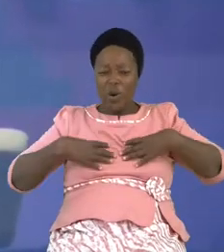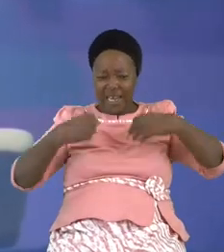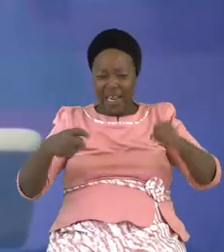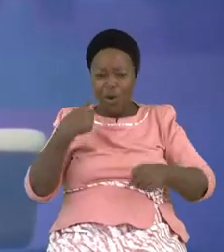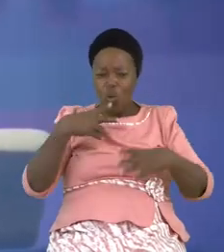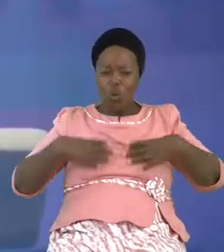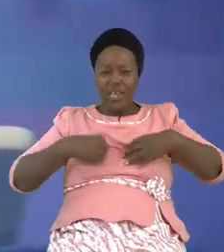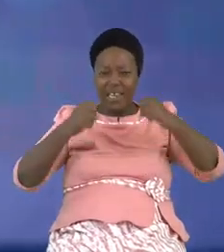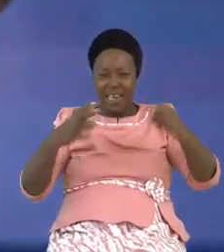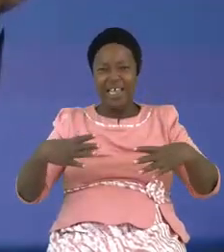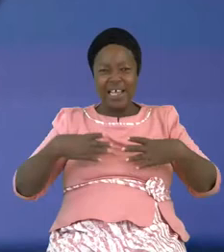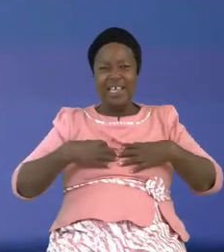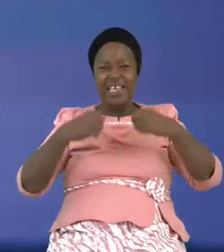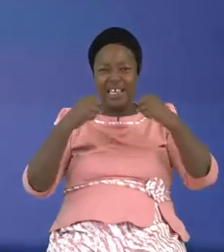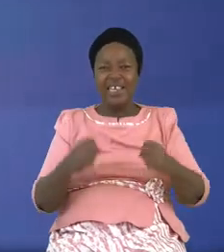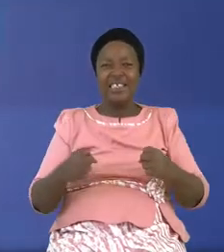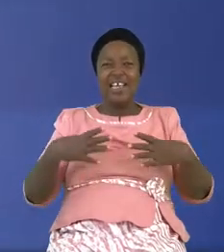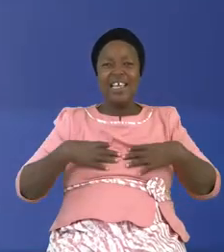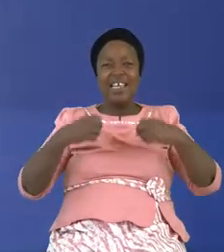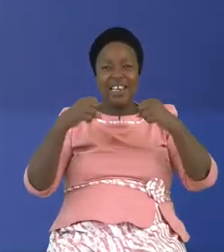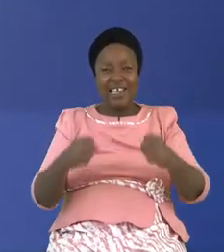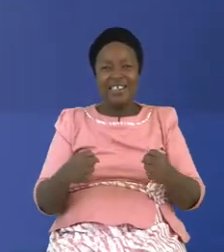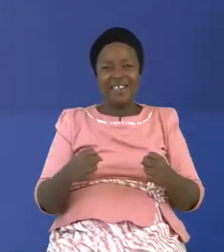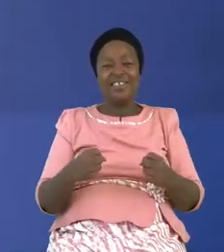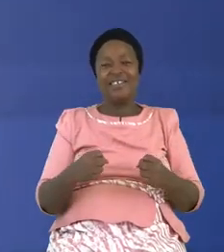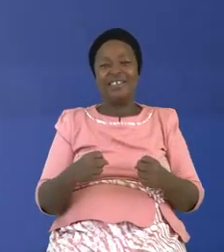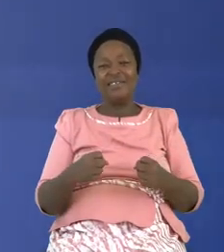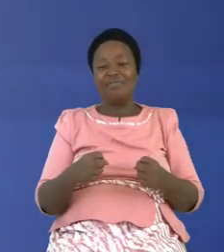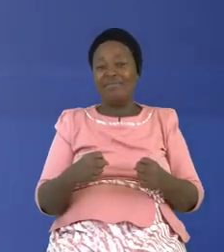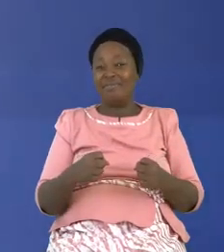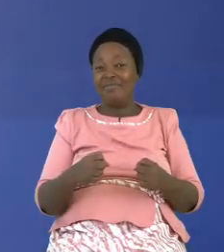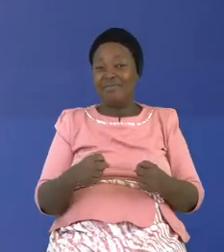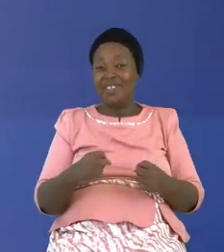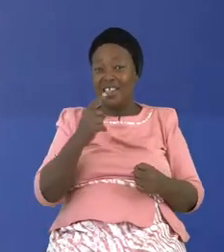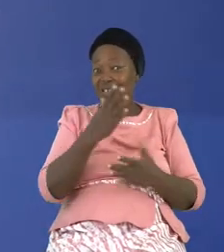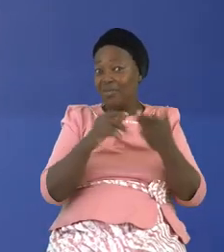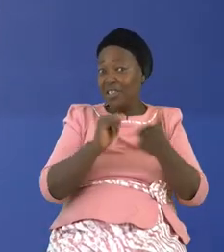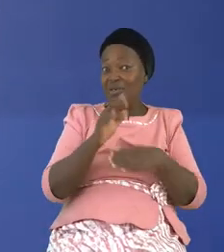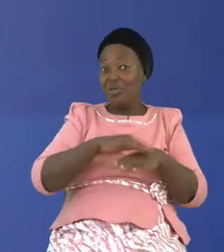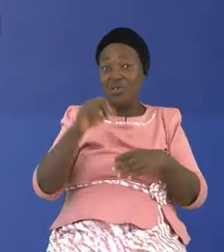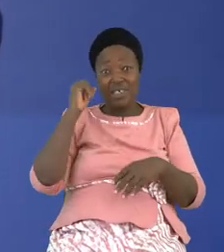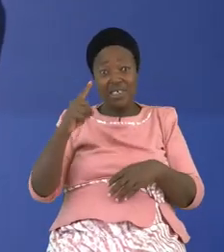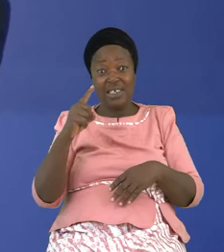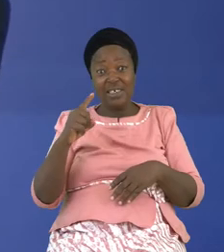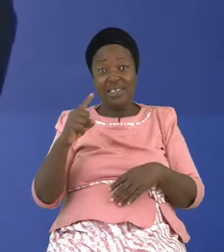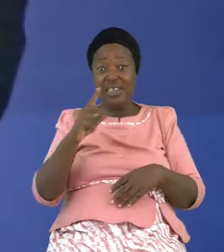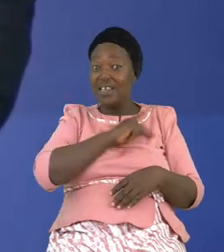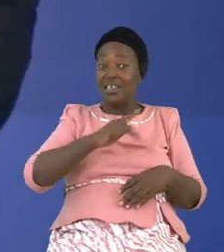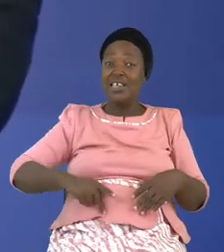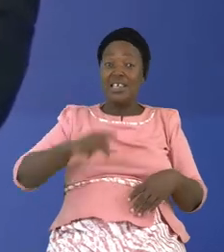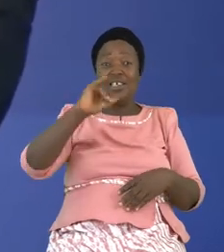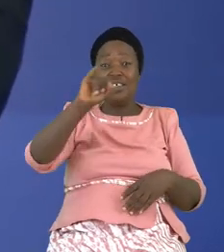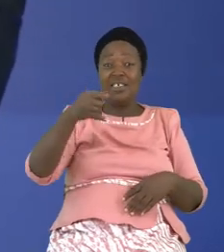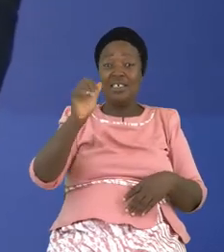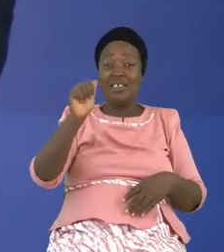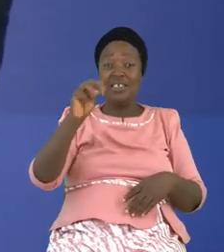healeth? Now, maybe you don't understand King James Bible English. He didn't say